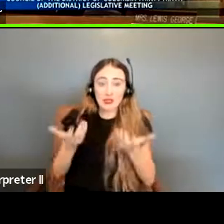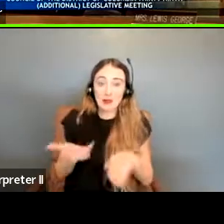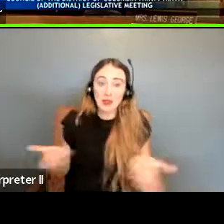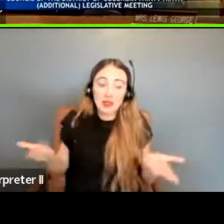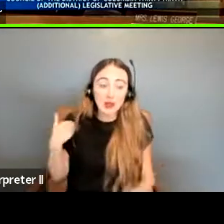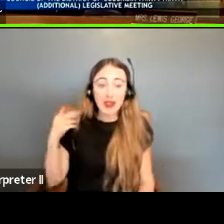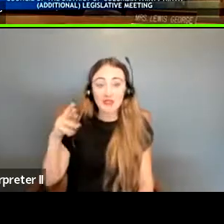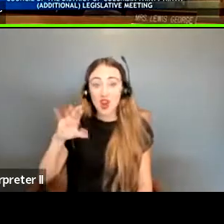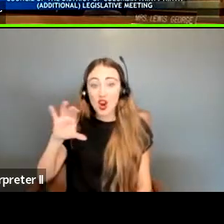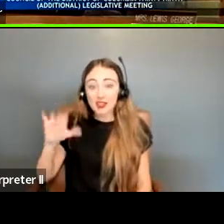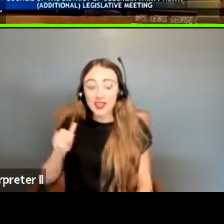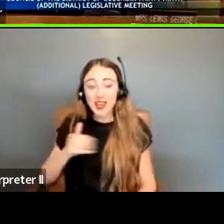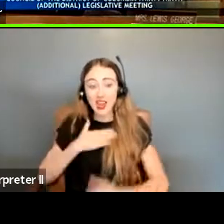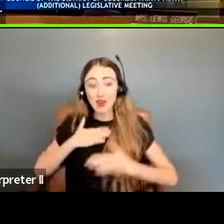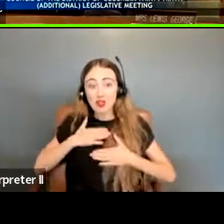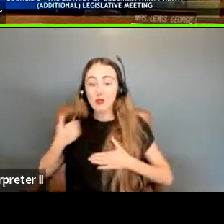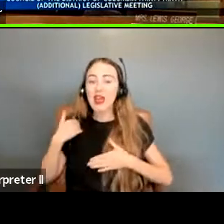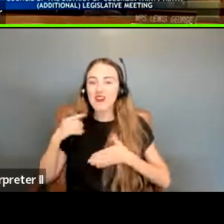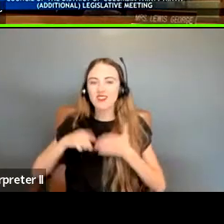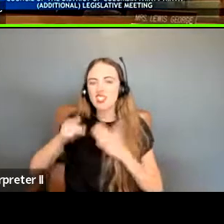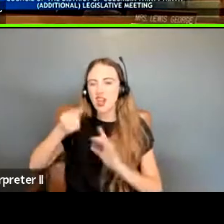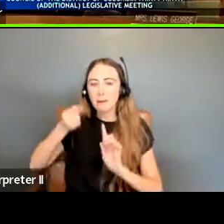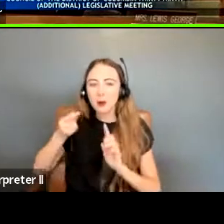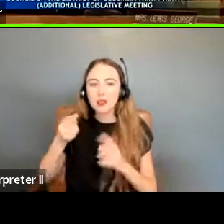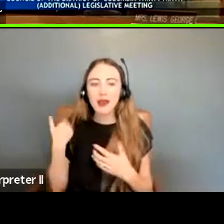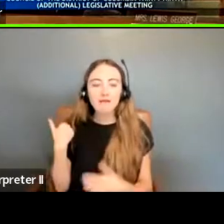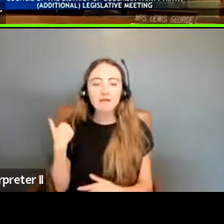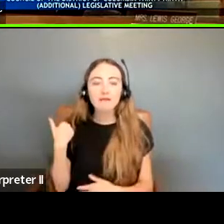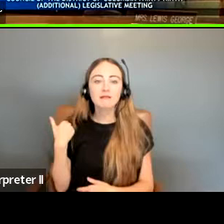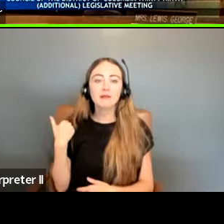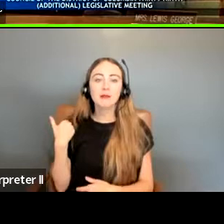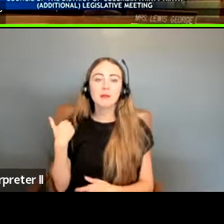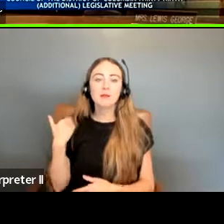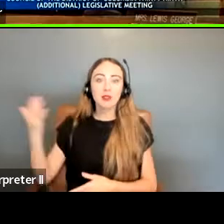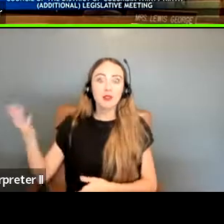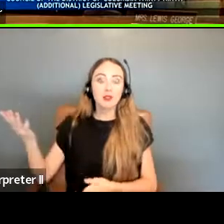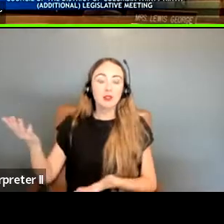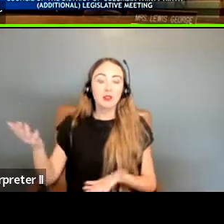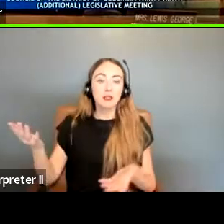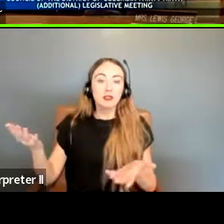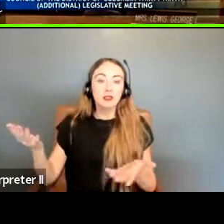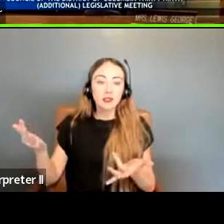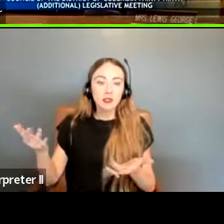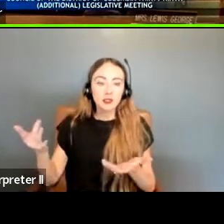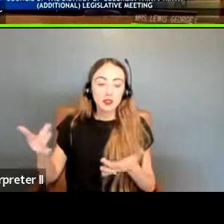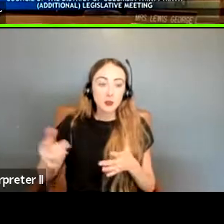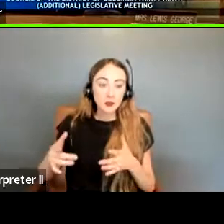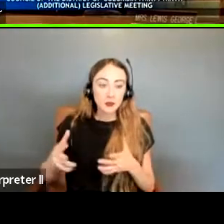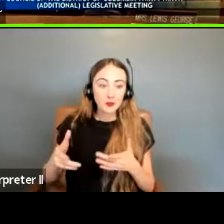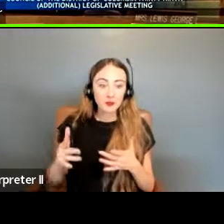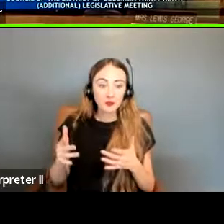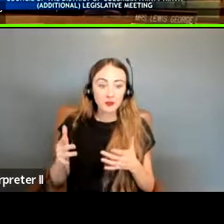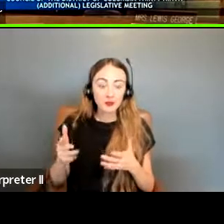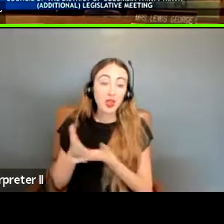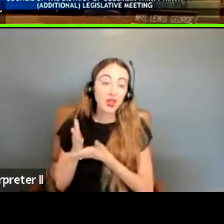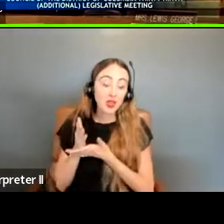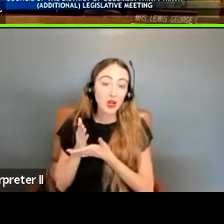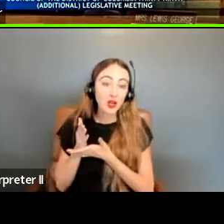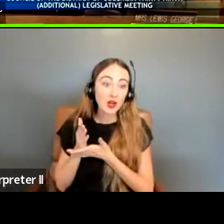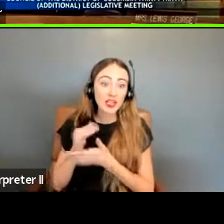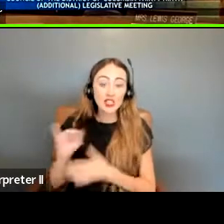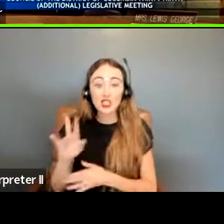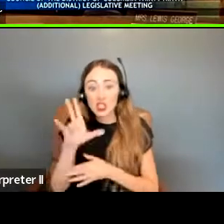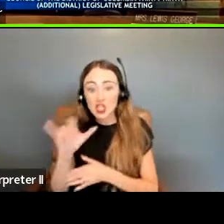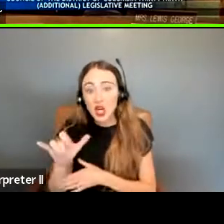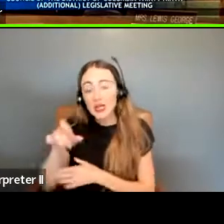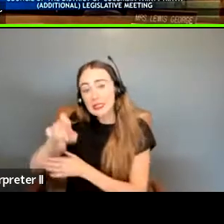and I appreciate that we have checkpoints as we bring back on the right to jury